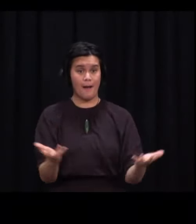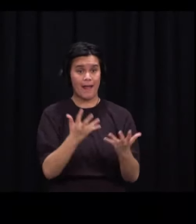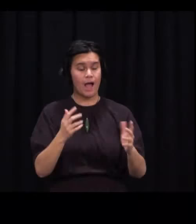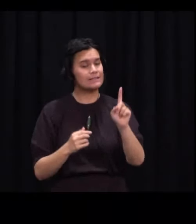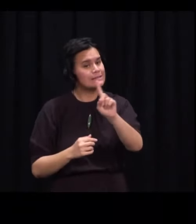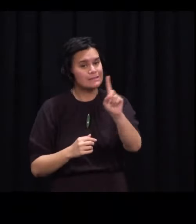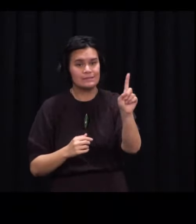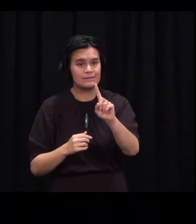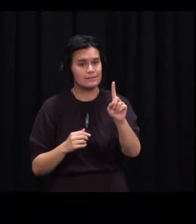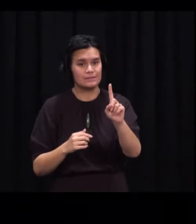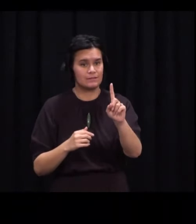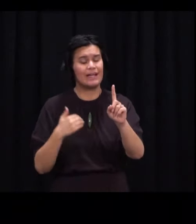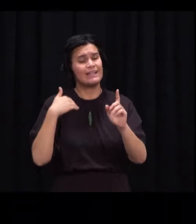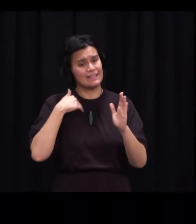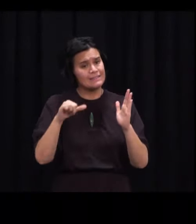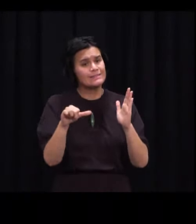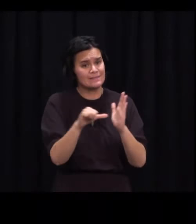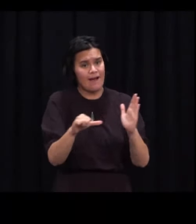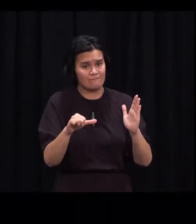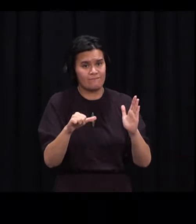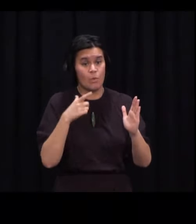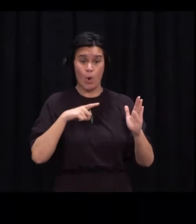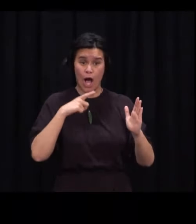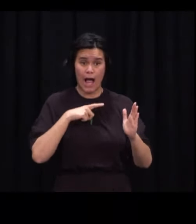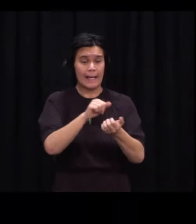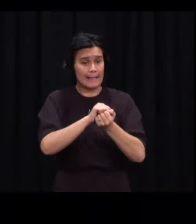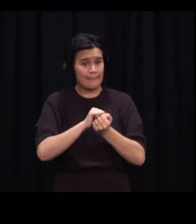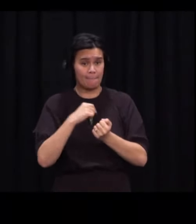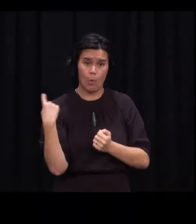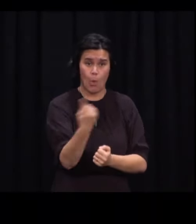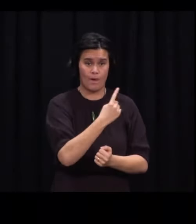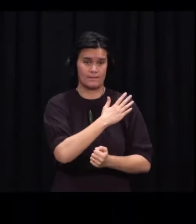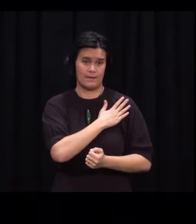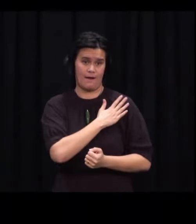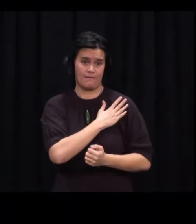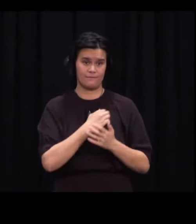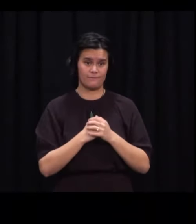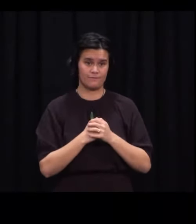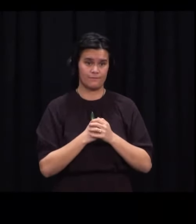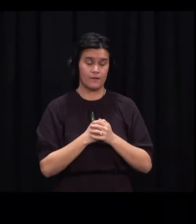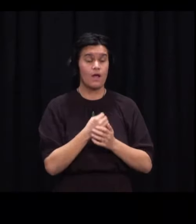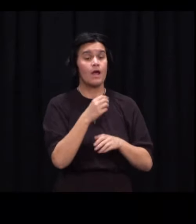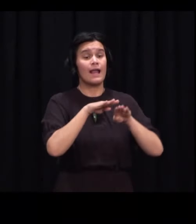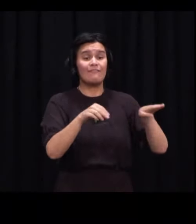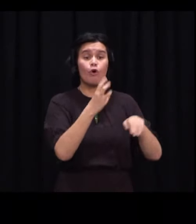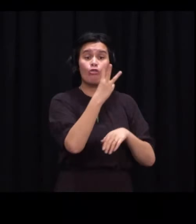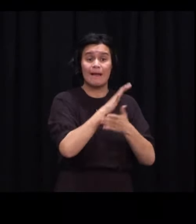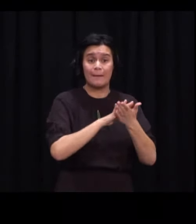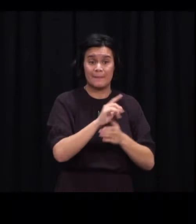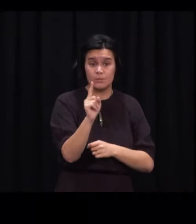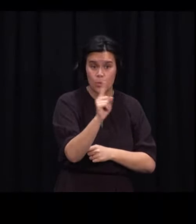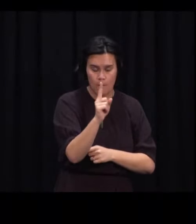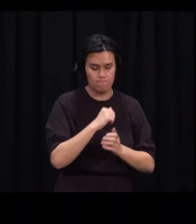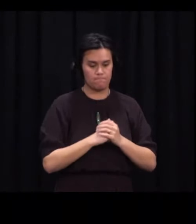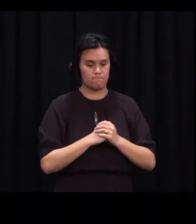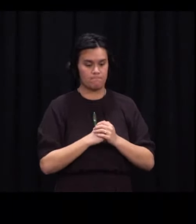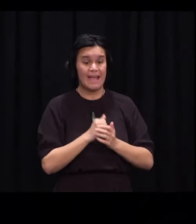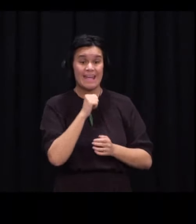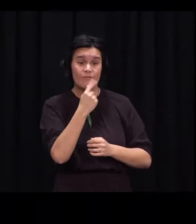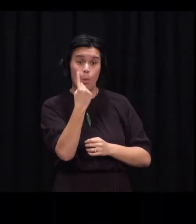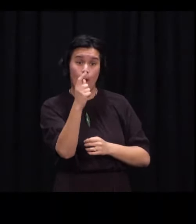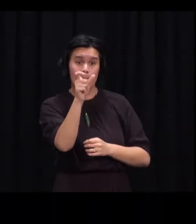for a reason. You are allowed to make very minor and small extensions to your bubble to bring in a person who may